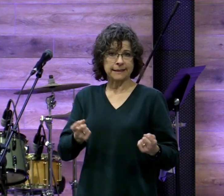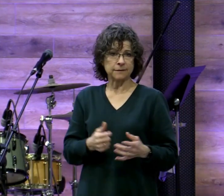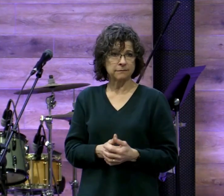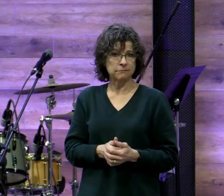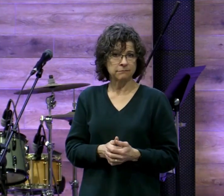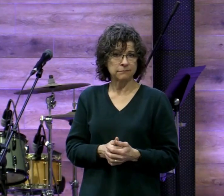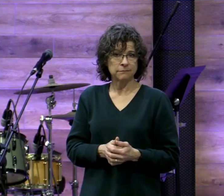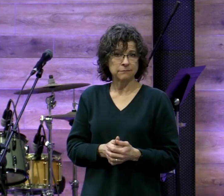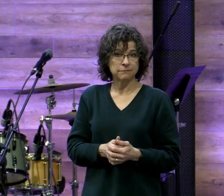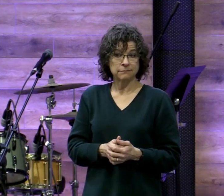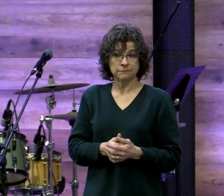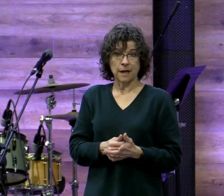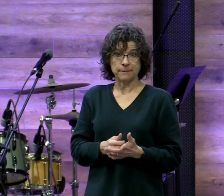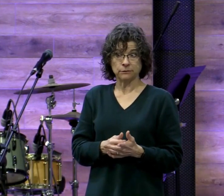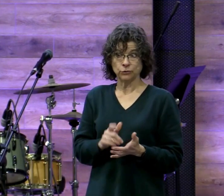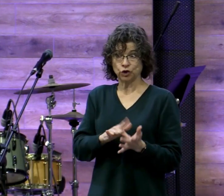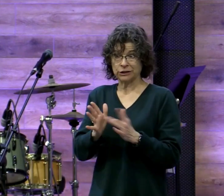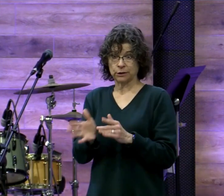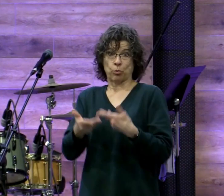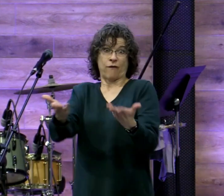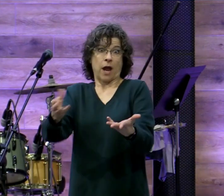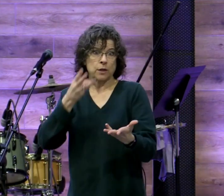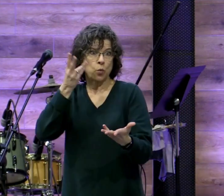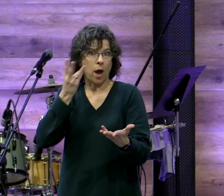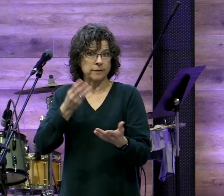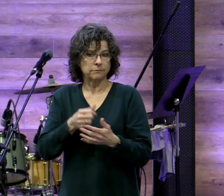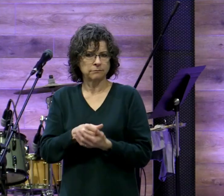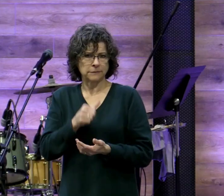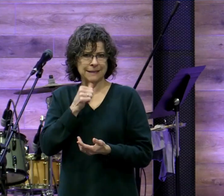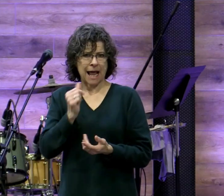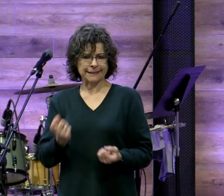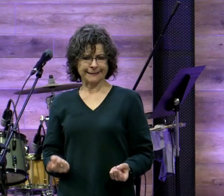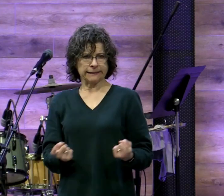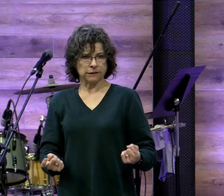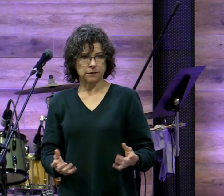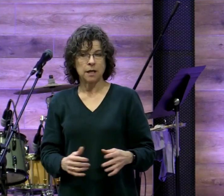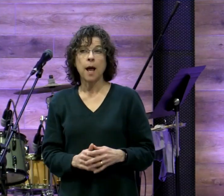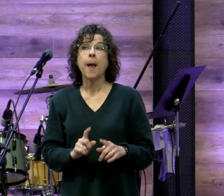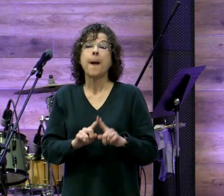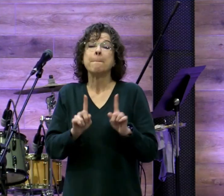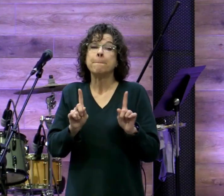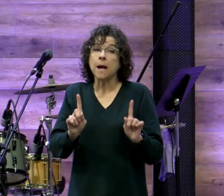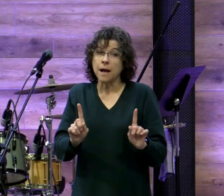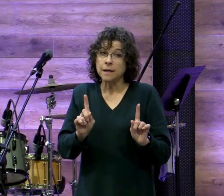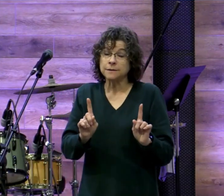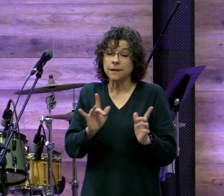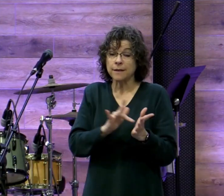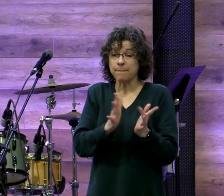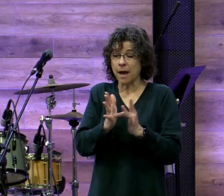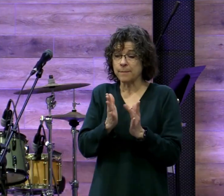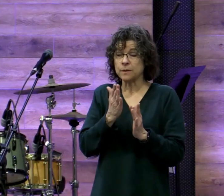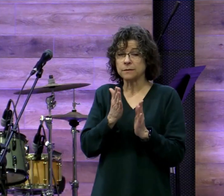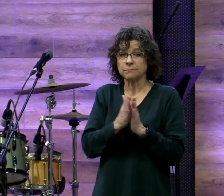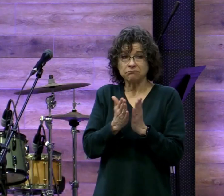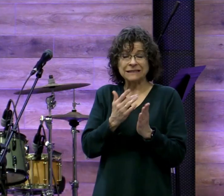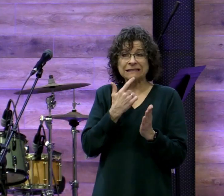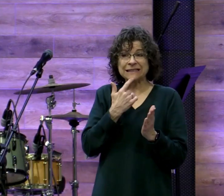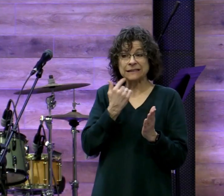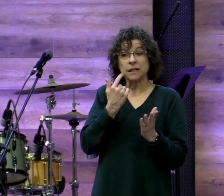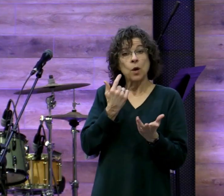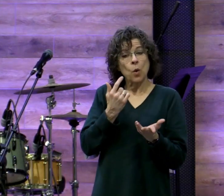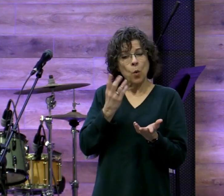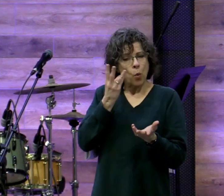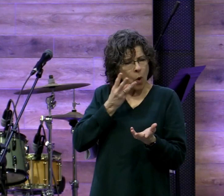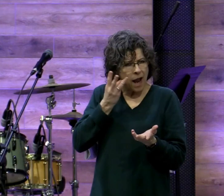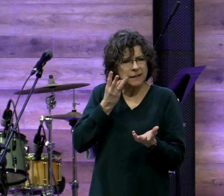wouldn't have provided this much wine. The Bible often sees it and its use in celebration and even medicine to be a